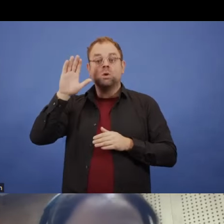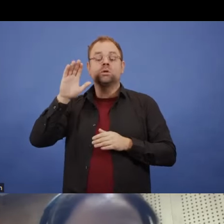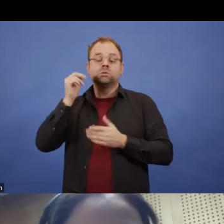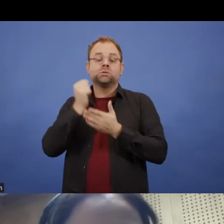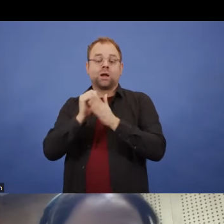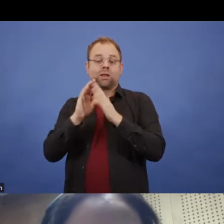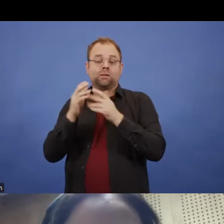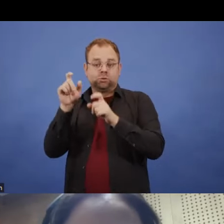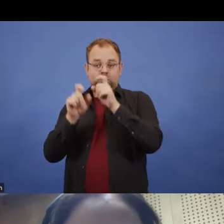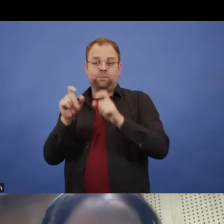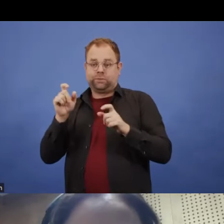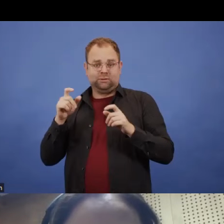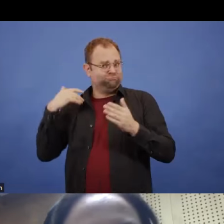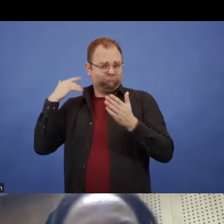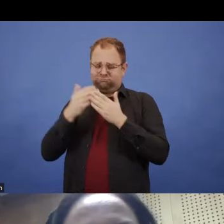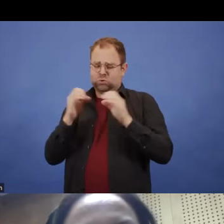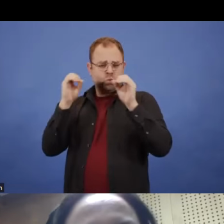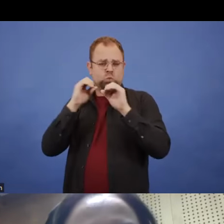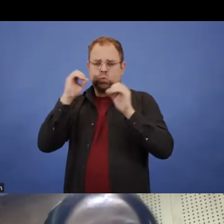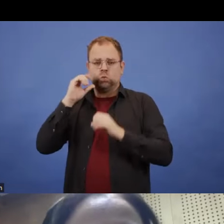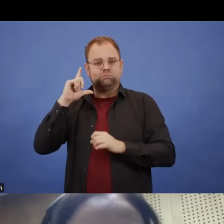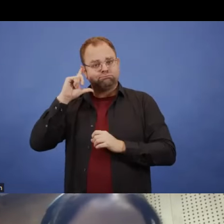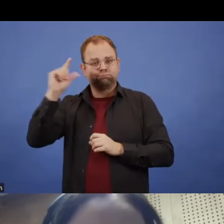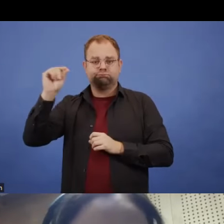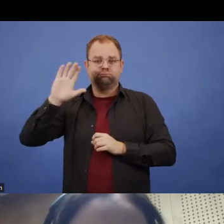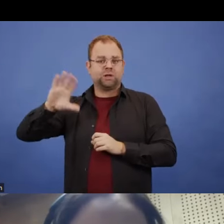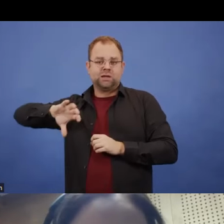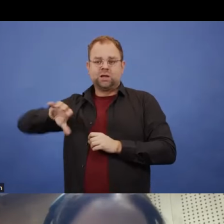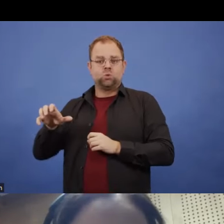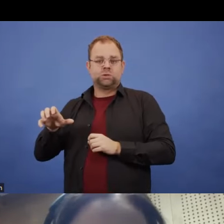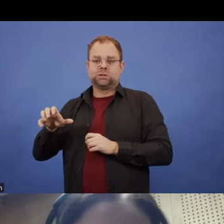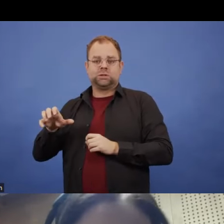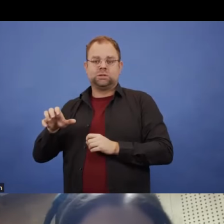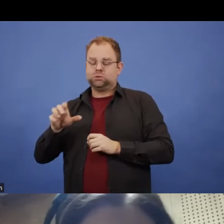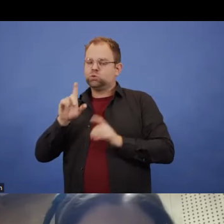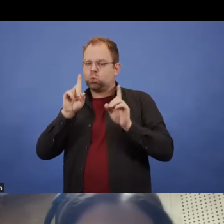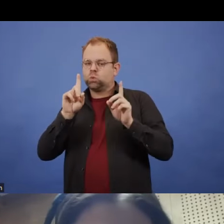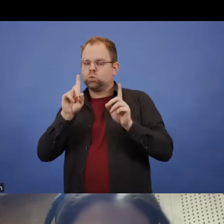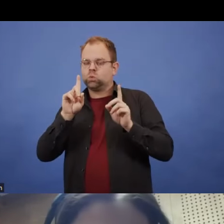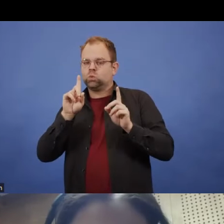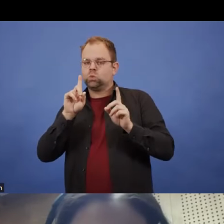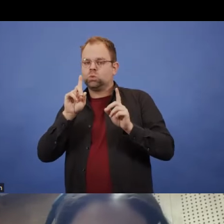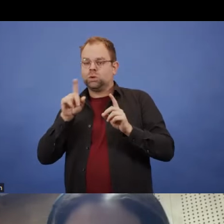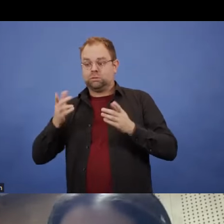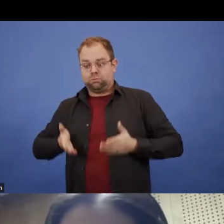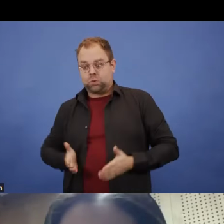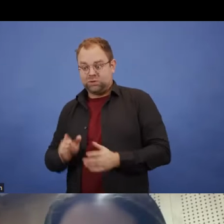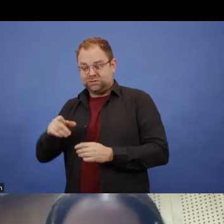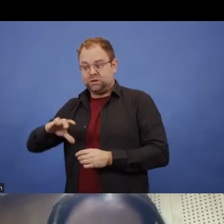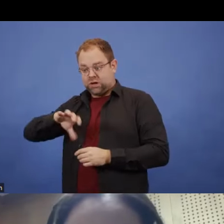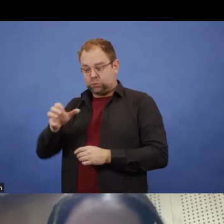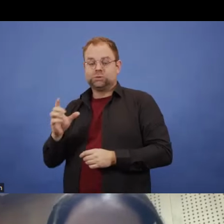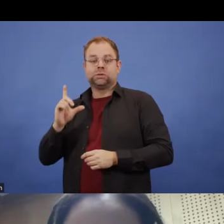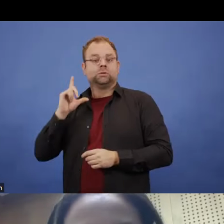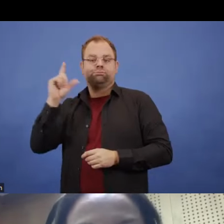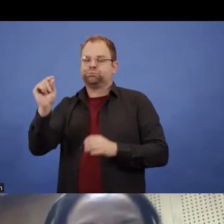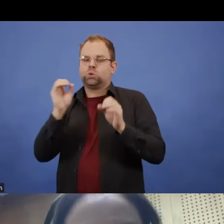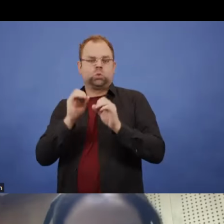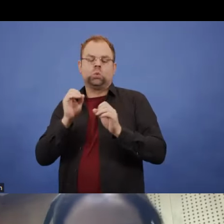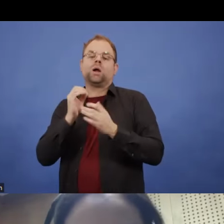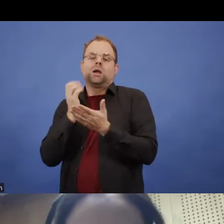undocumented migrant is rather maybe at risk of statelessness, but is not stateless. And most people have